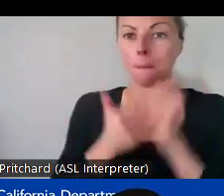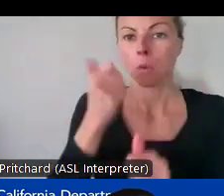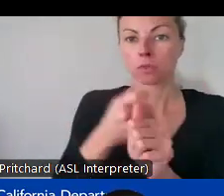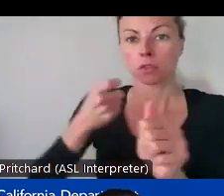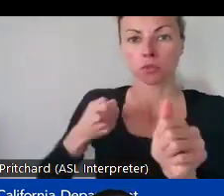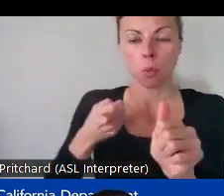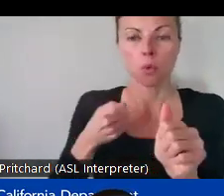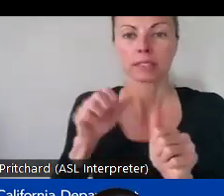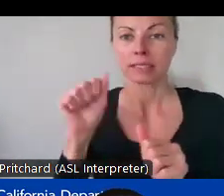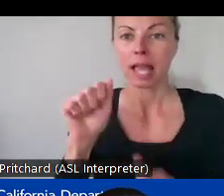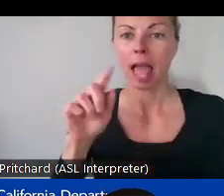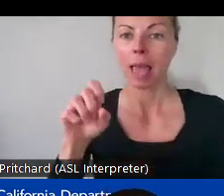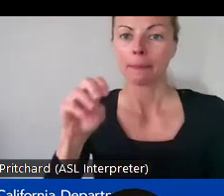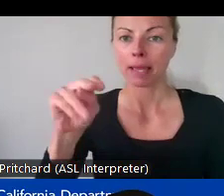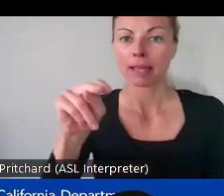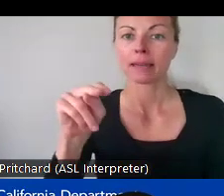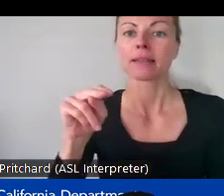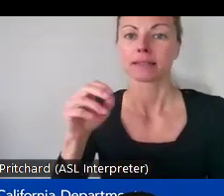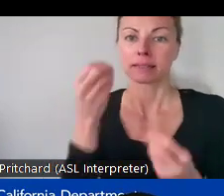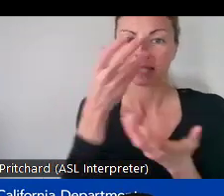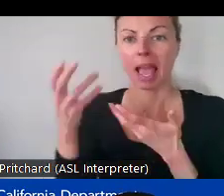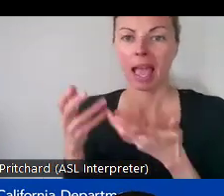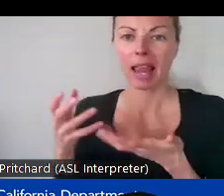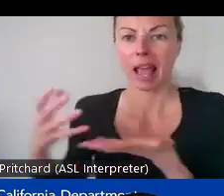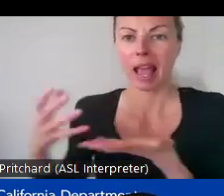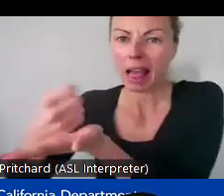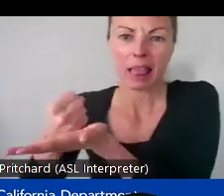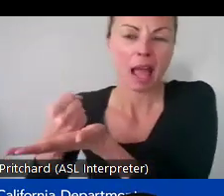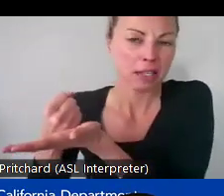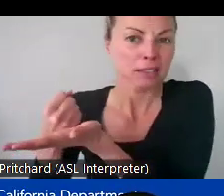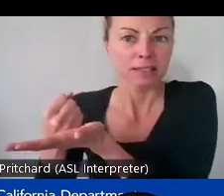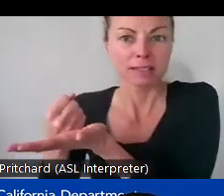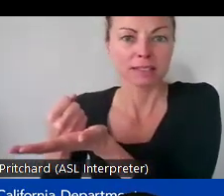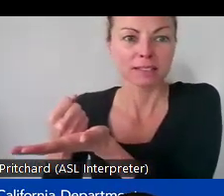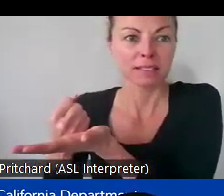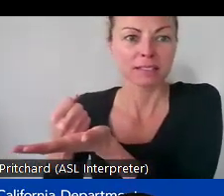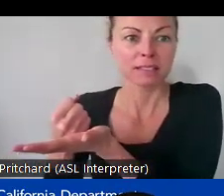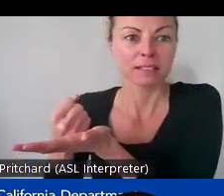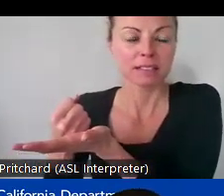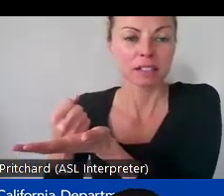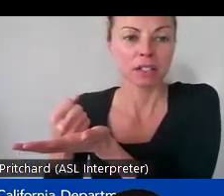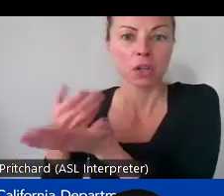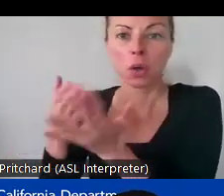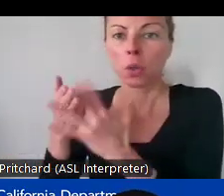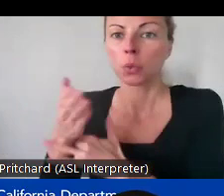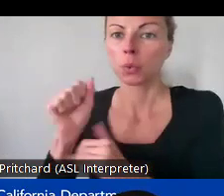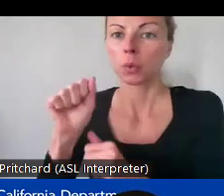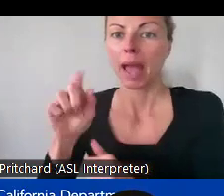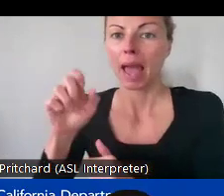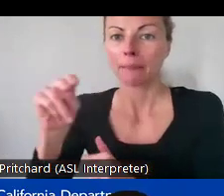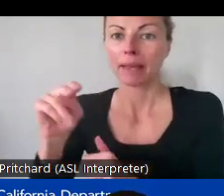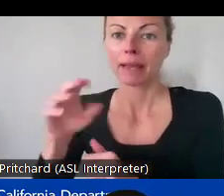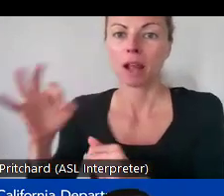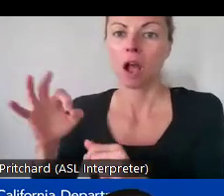actually administrative data sources. Administrative data are those data collected through the administration of program